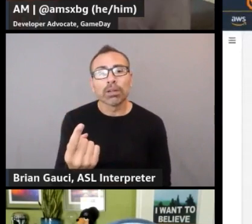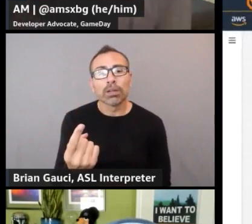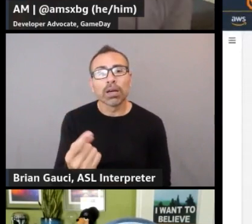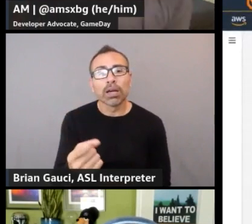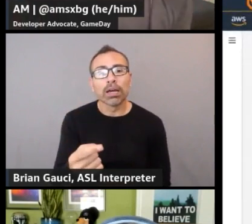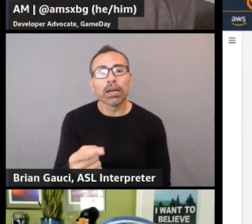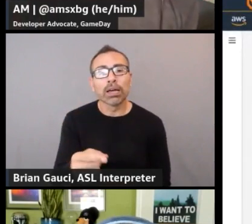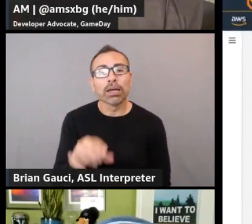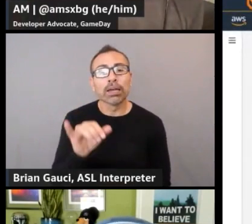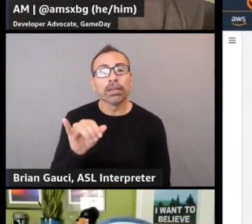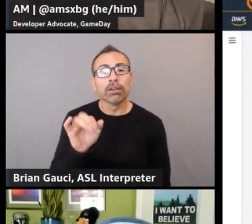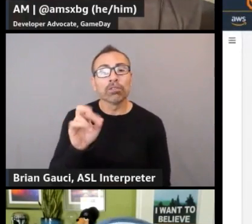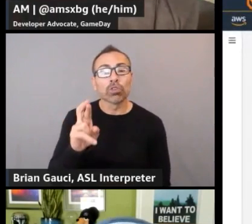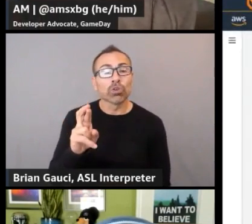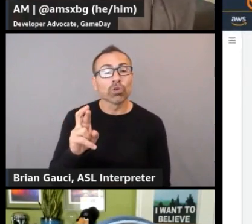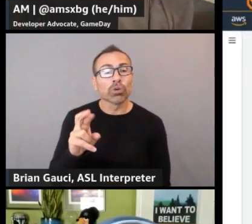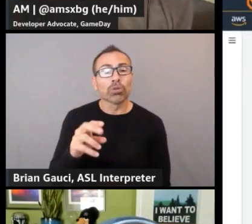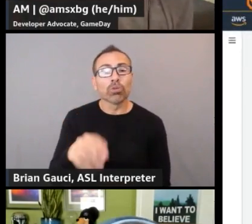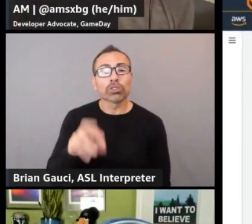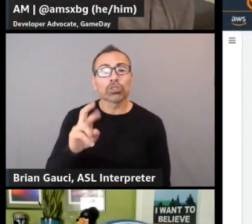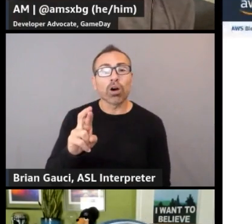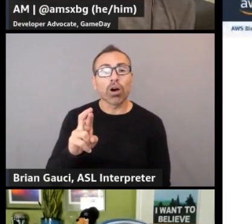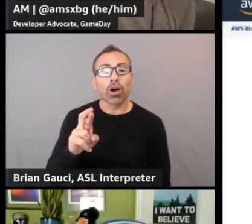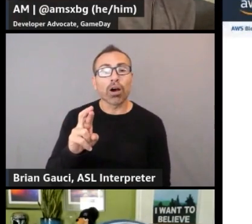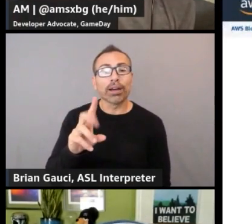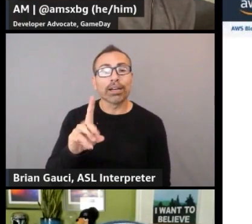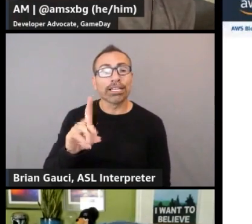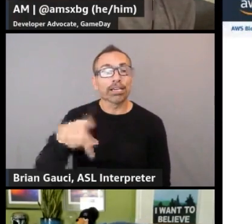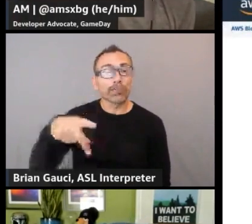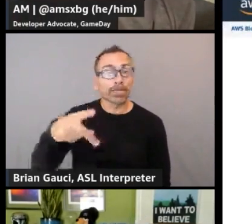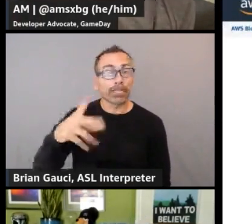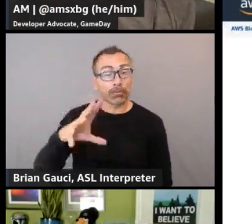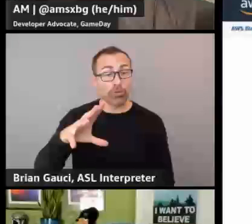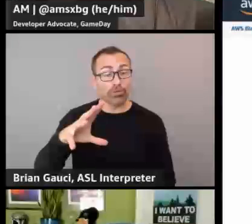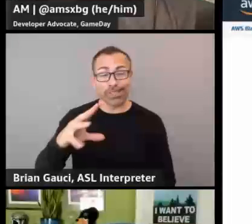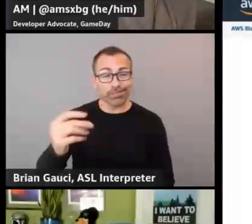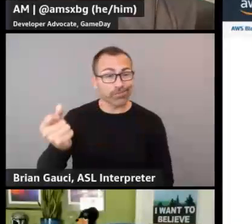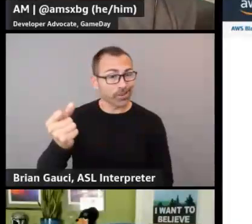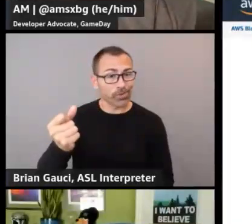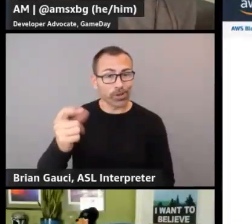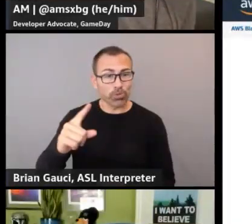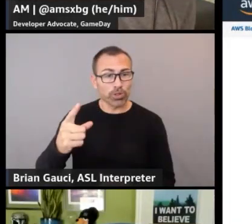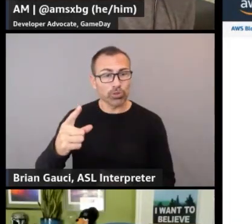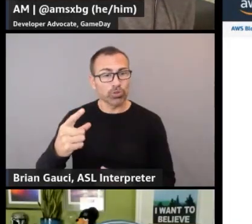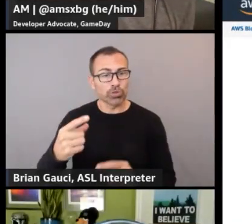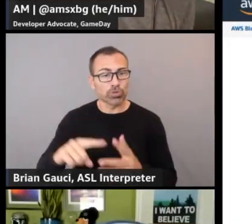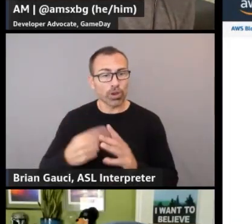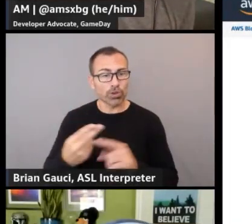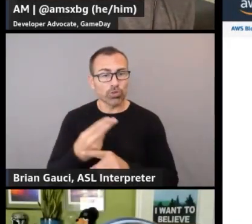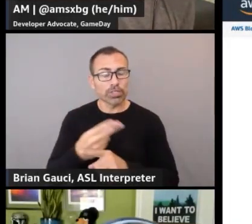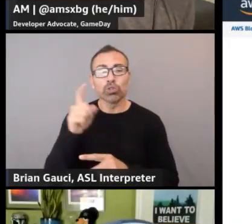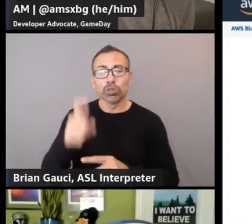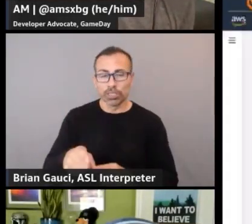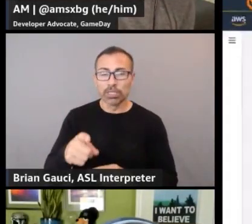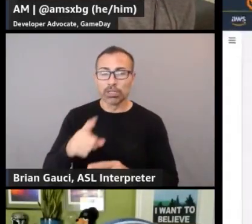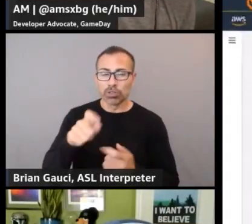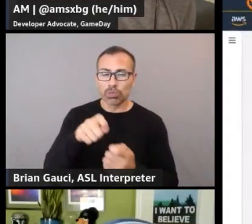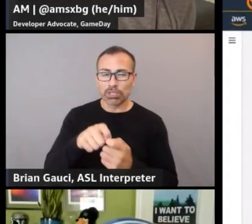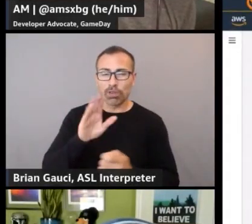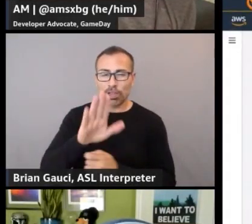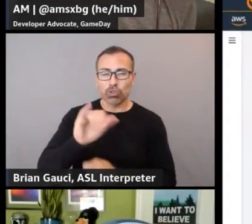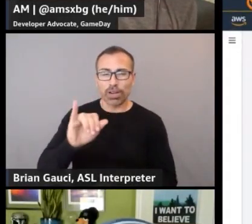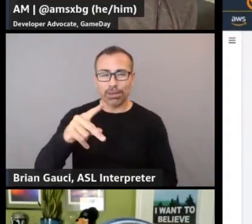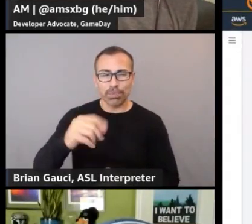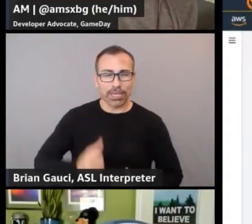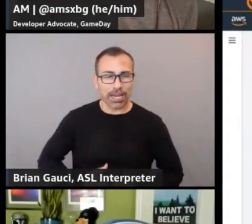able to RDP right into the box, then you're going to want to specify your IP address from where you're going to